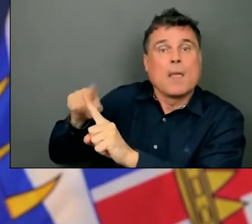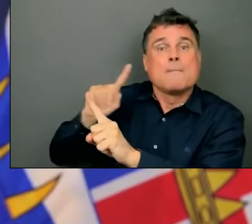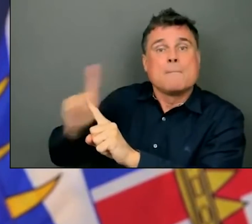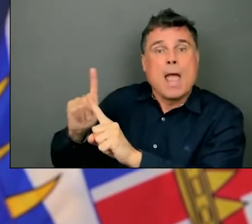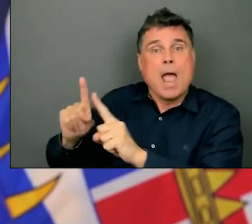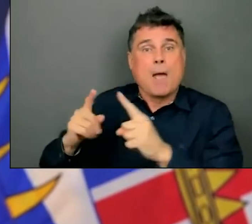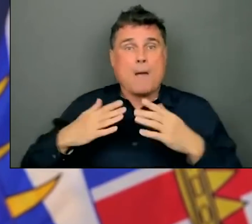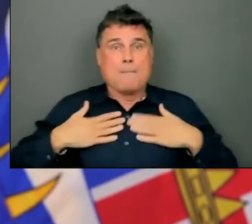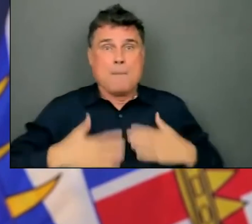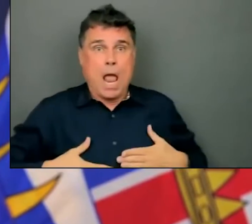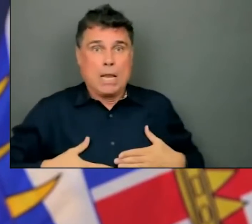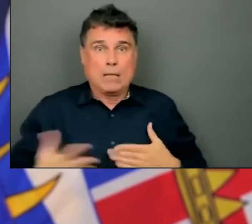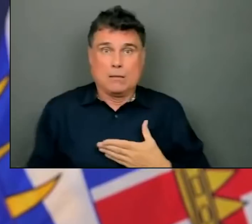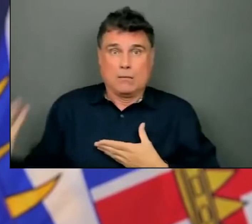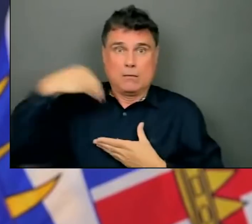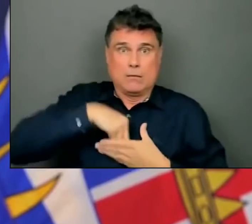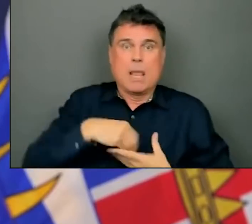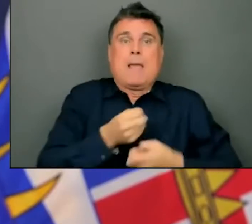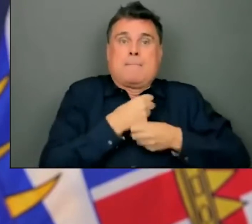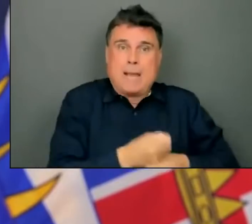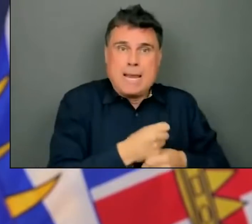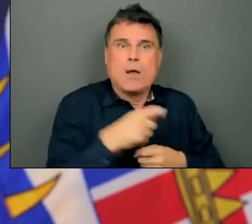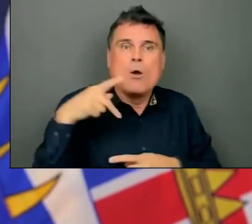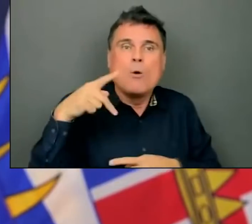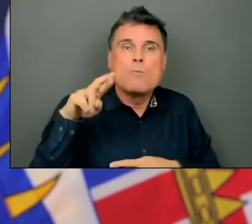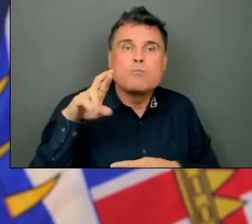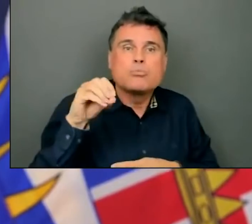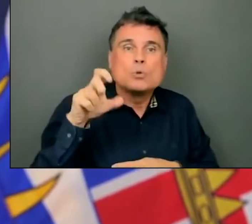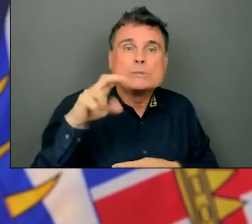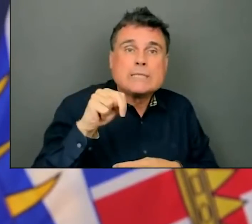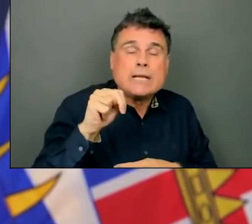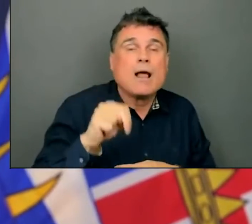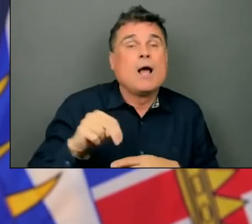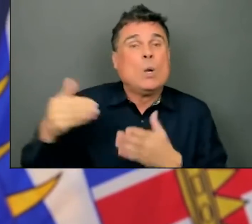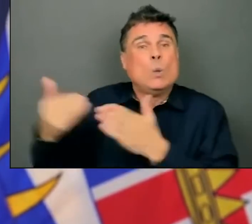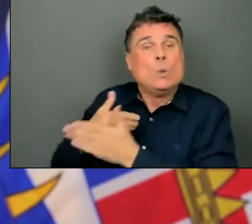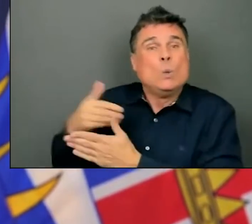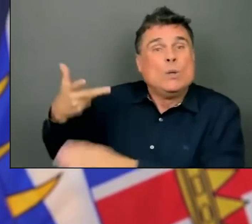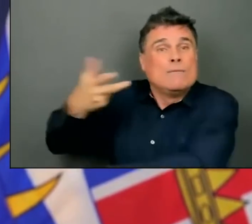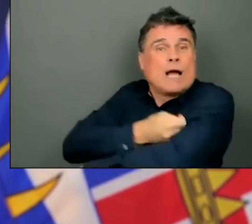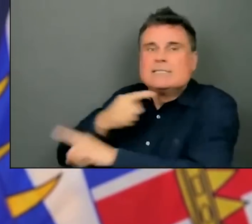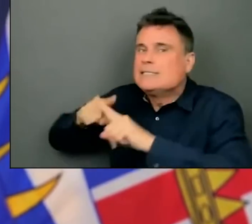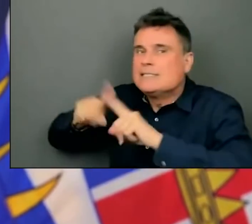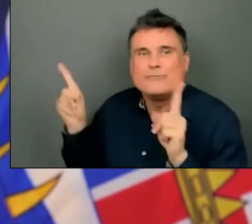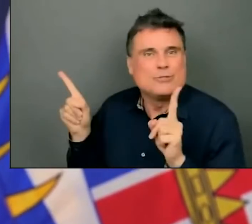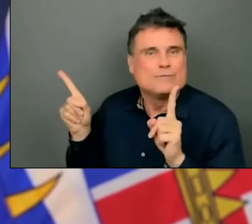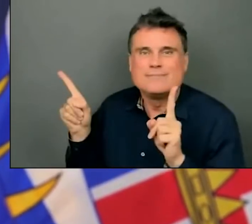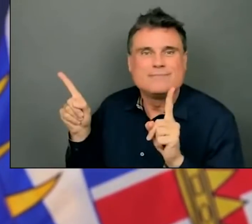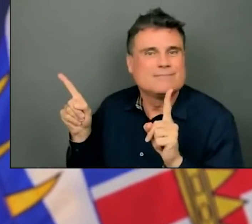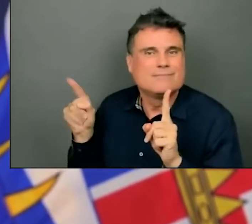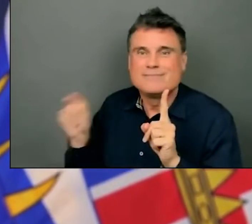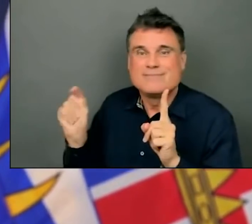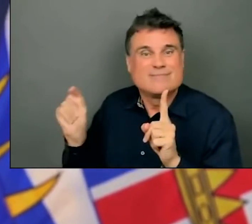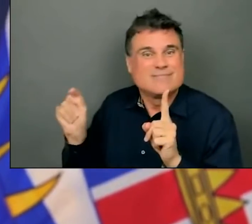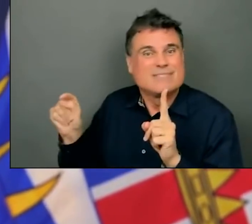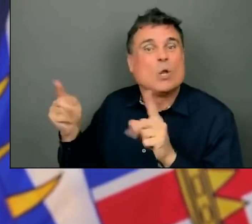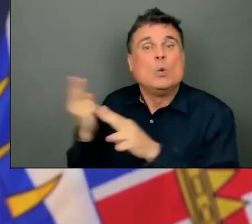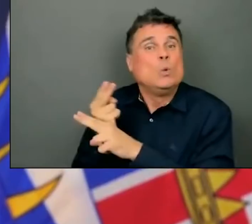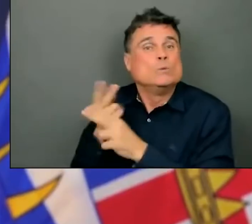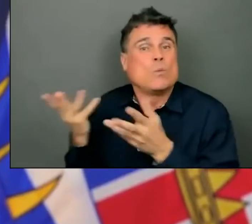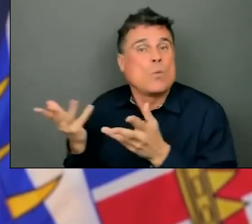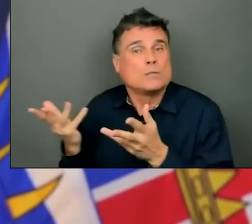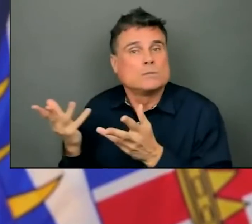this case, the proteins are the virus, baculovirus is used, and it